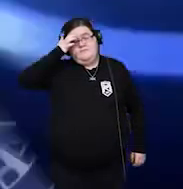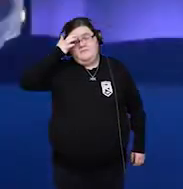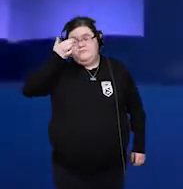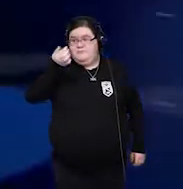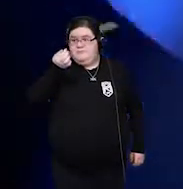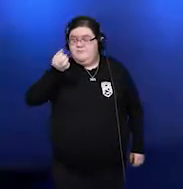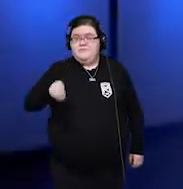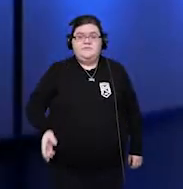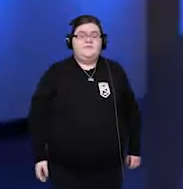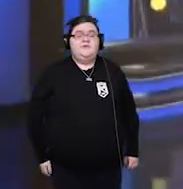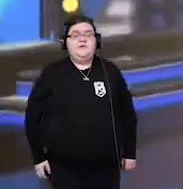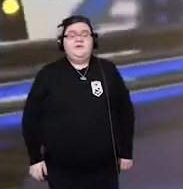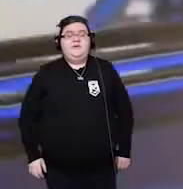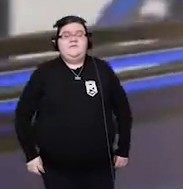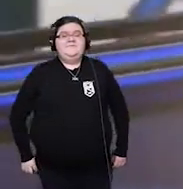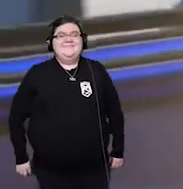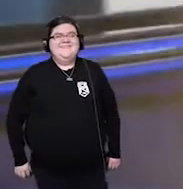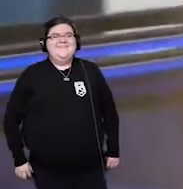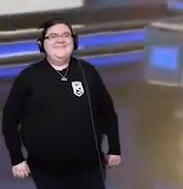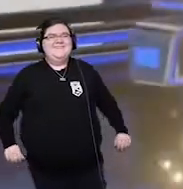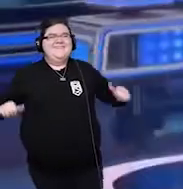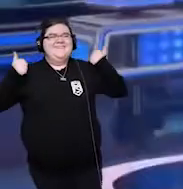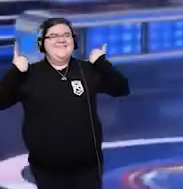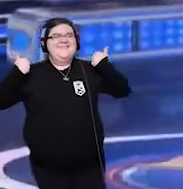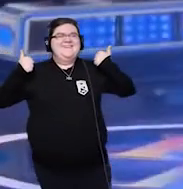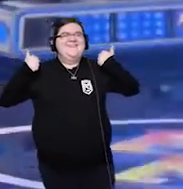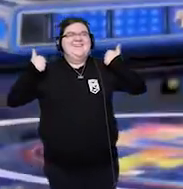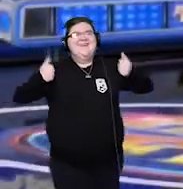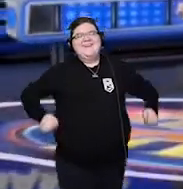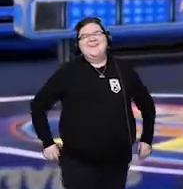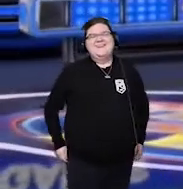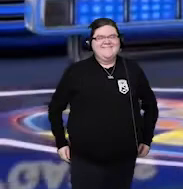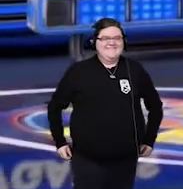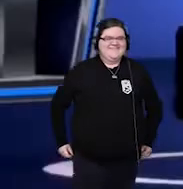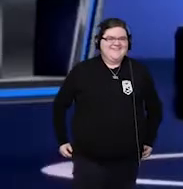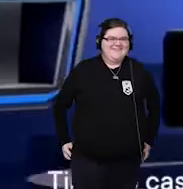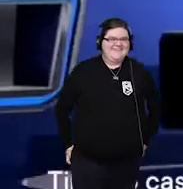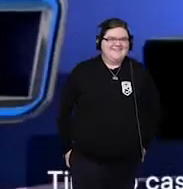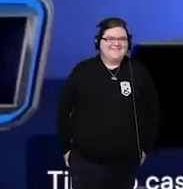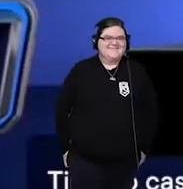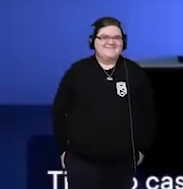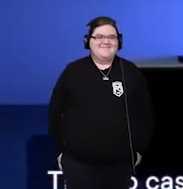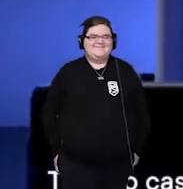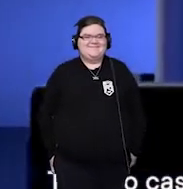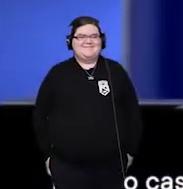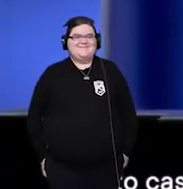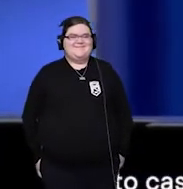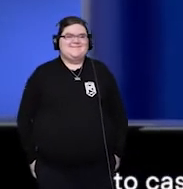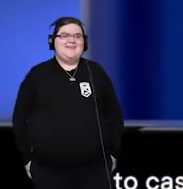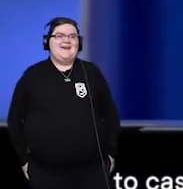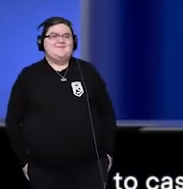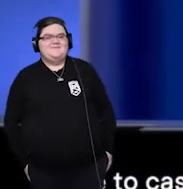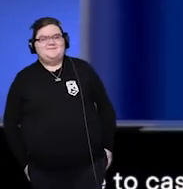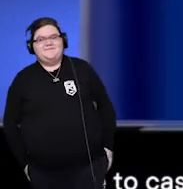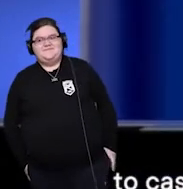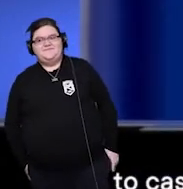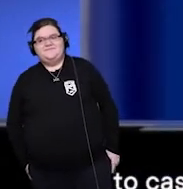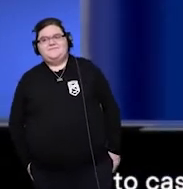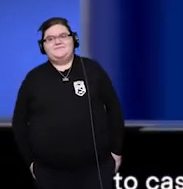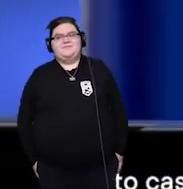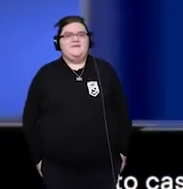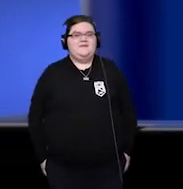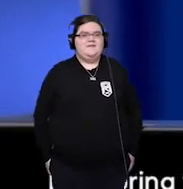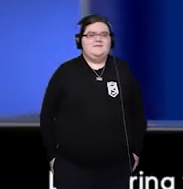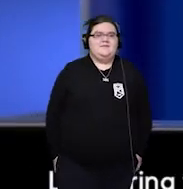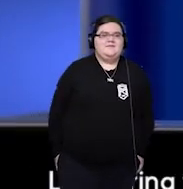Okay. So yeah, 90 I'm seconds. Nervous. 90 I'm seconds. Nervous. It's because we have to be quick. We have to be so well. Yeah. So well.